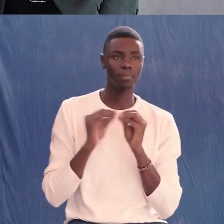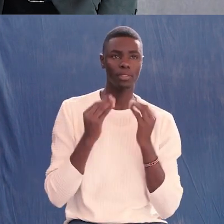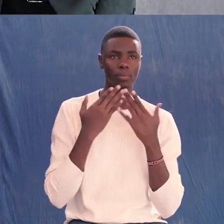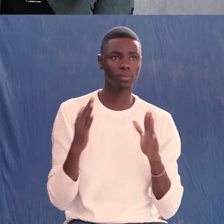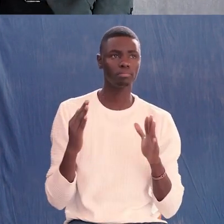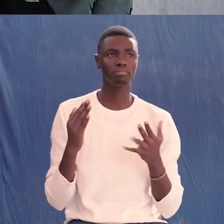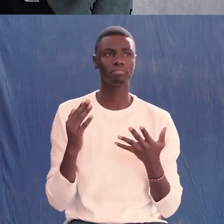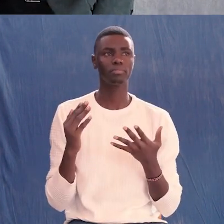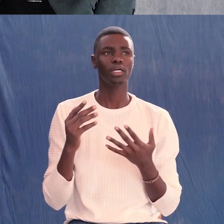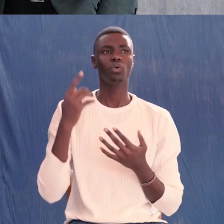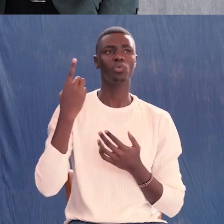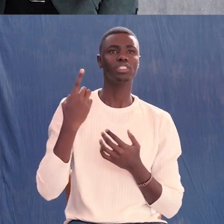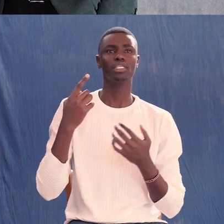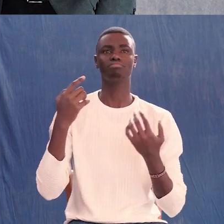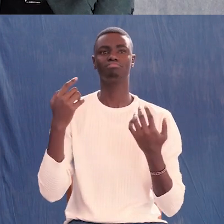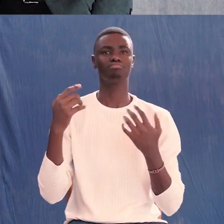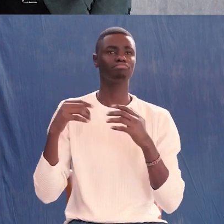it was just offside.